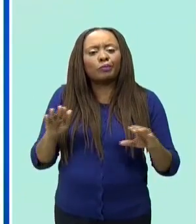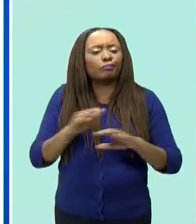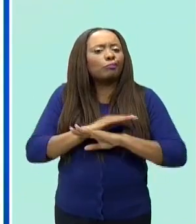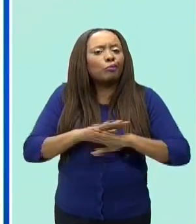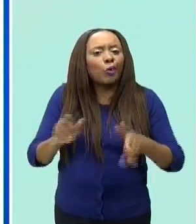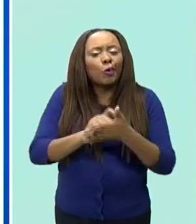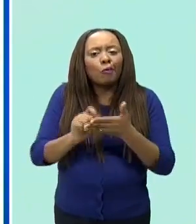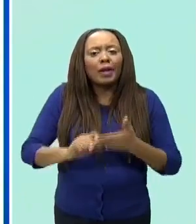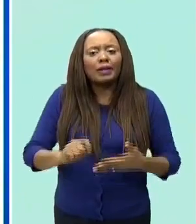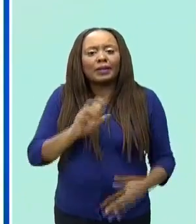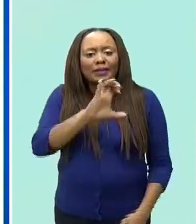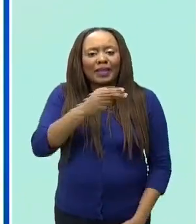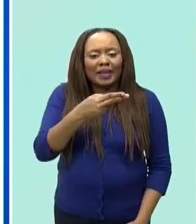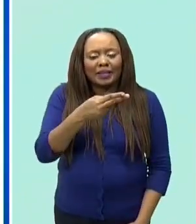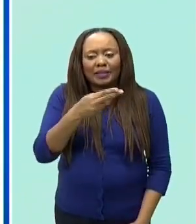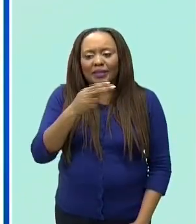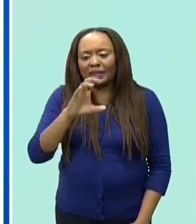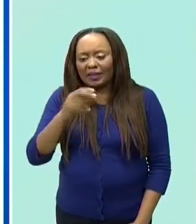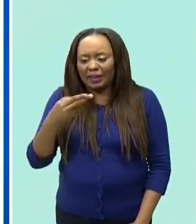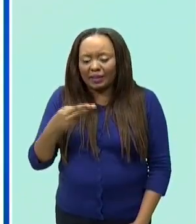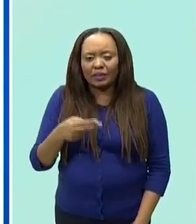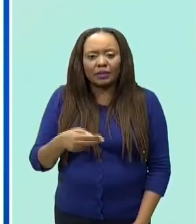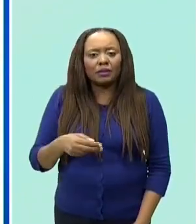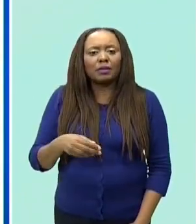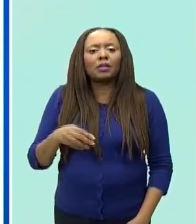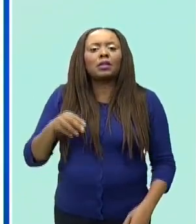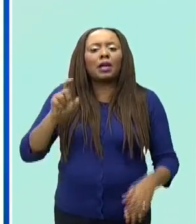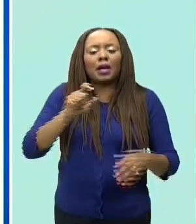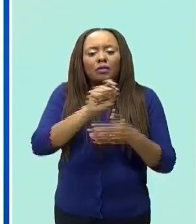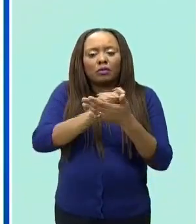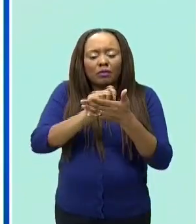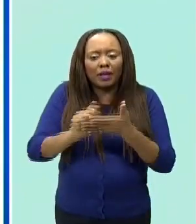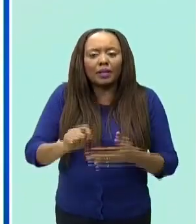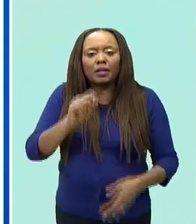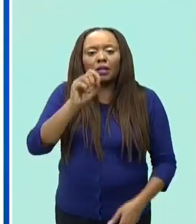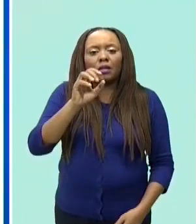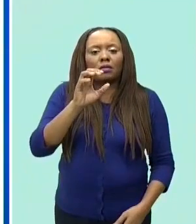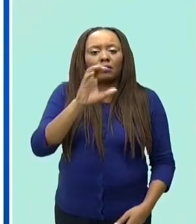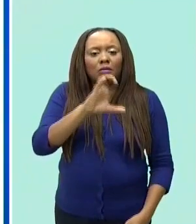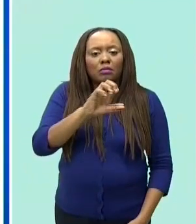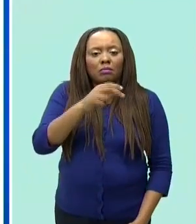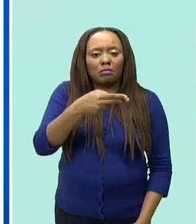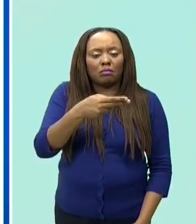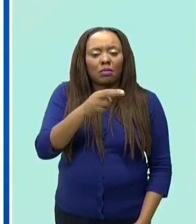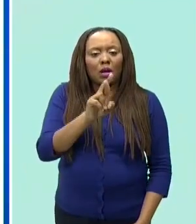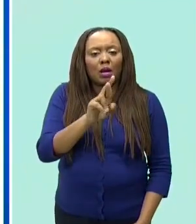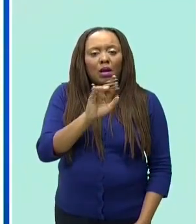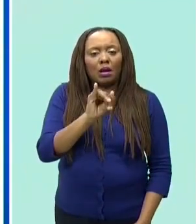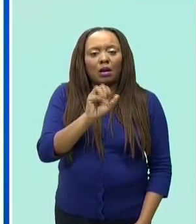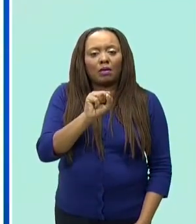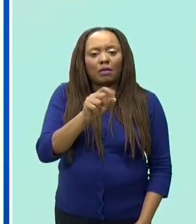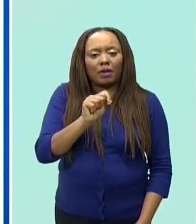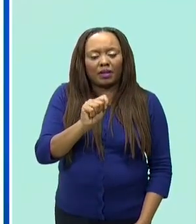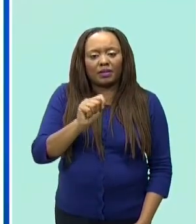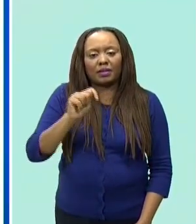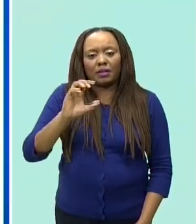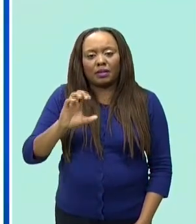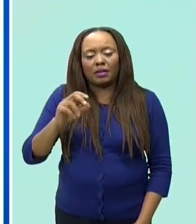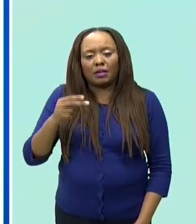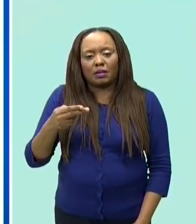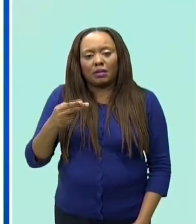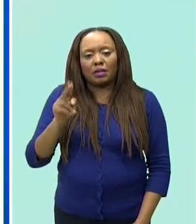Barbados. Put your area code before every phone number. That's a form of branding. CEO of the Small